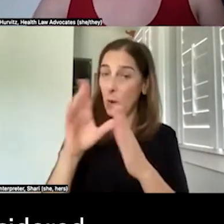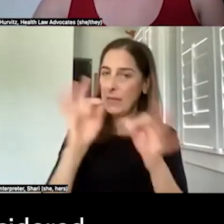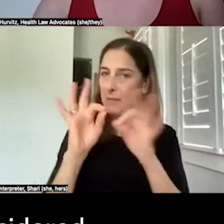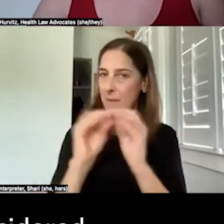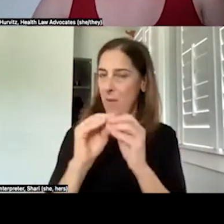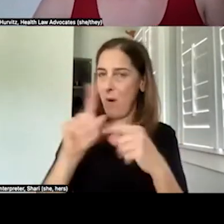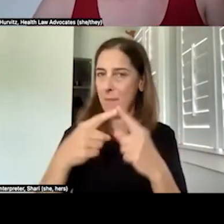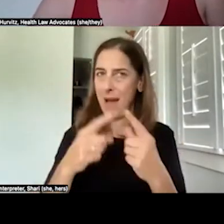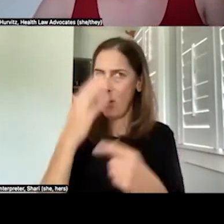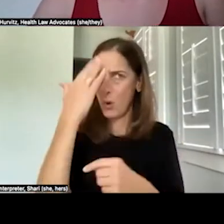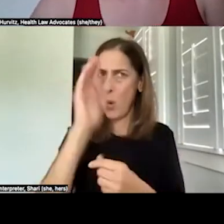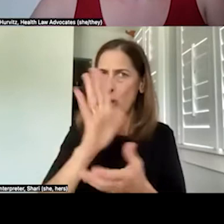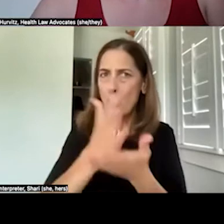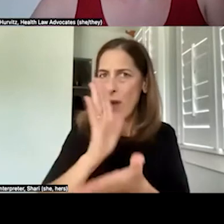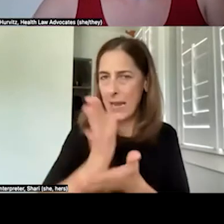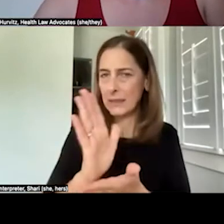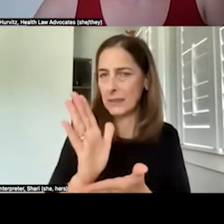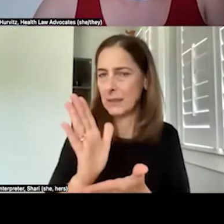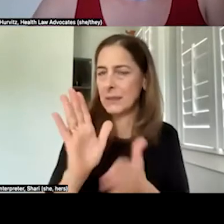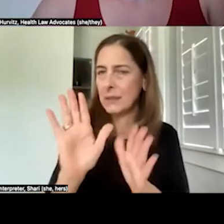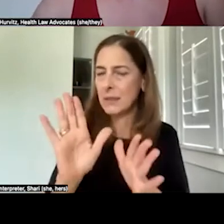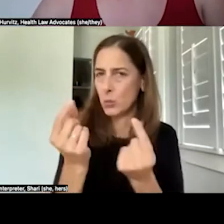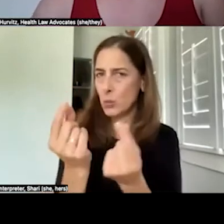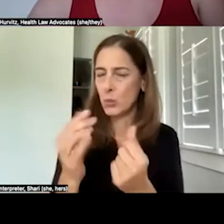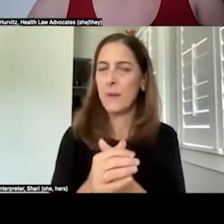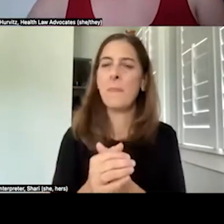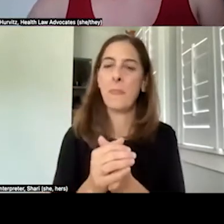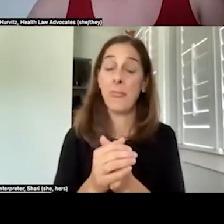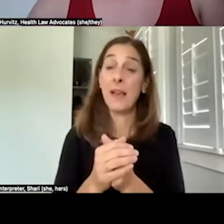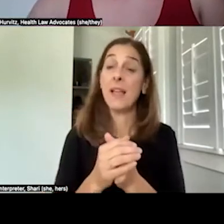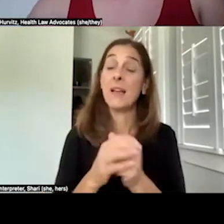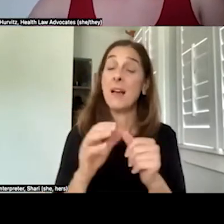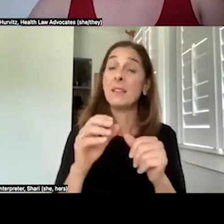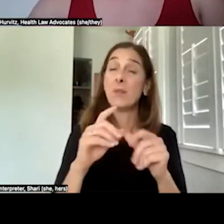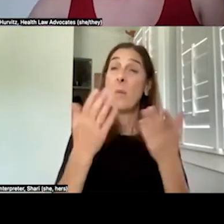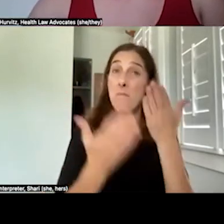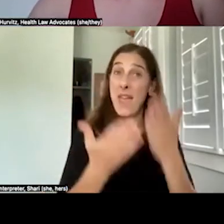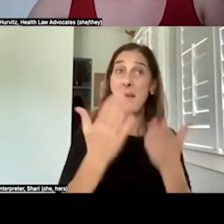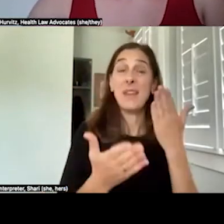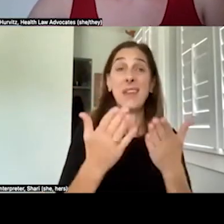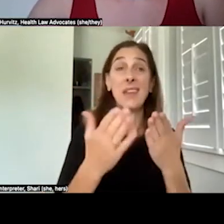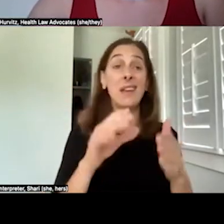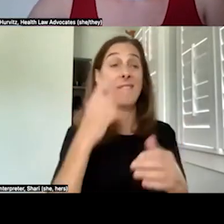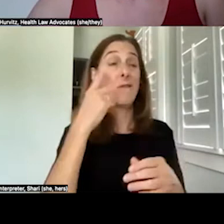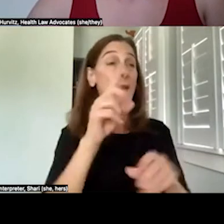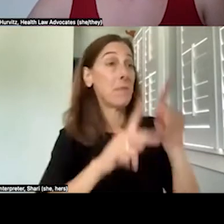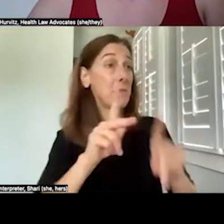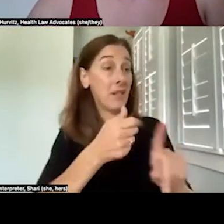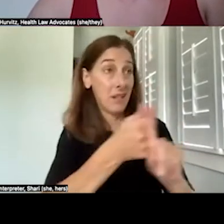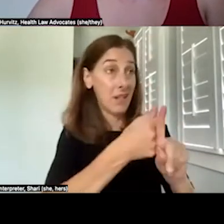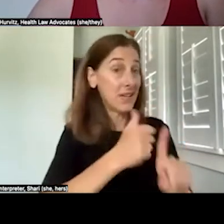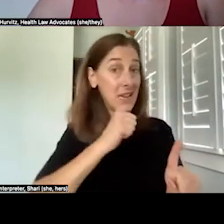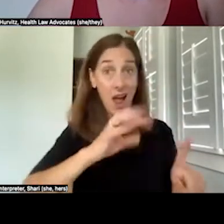that might be considered cosmetic in other contexts may be medically necessary if they're being used to treat